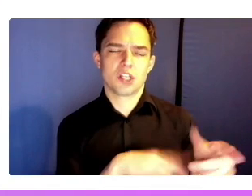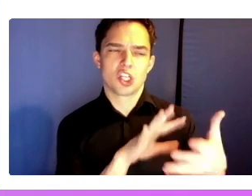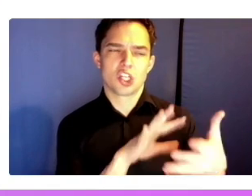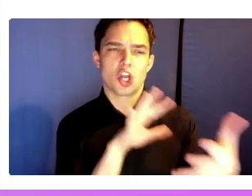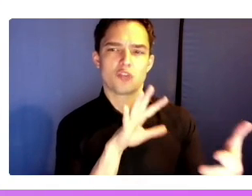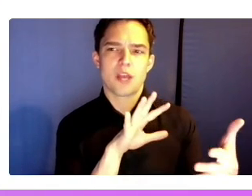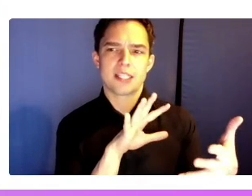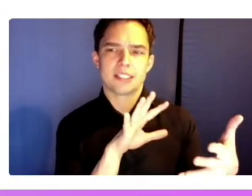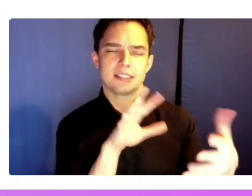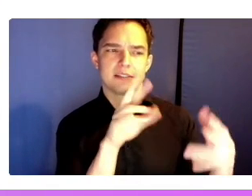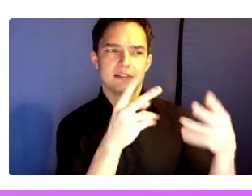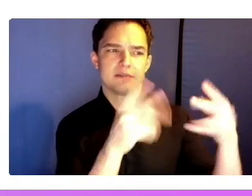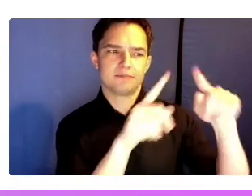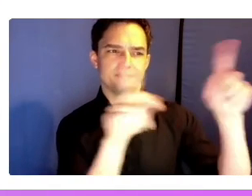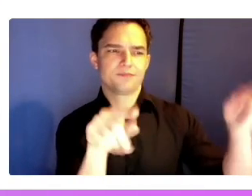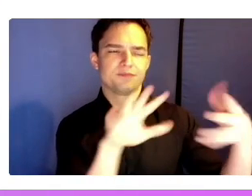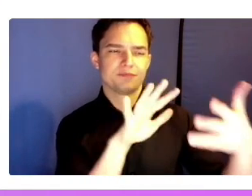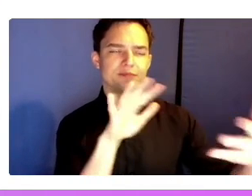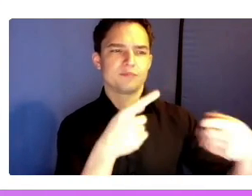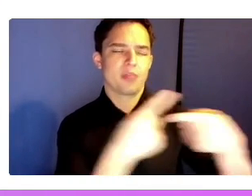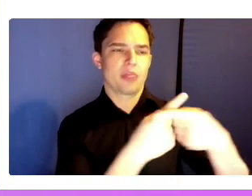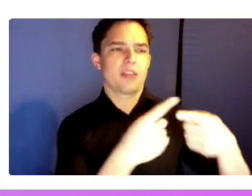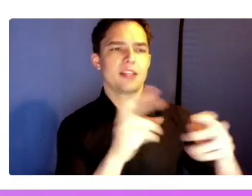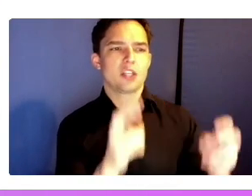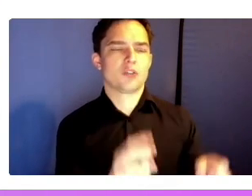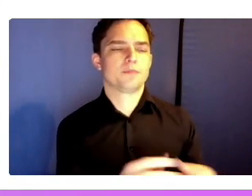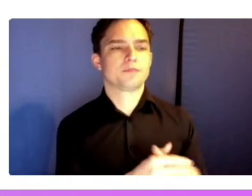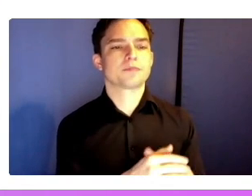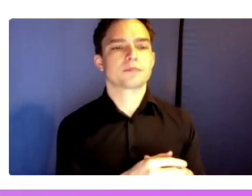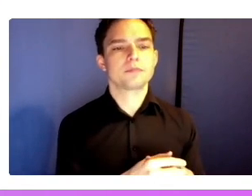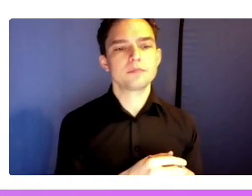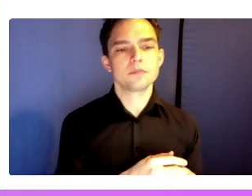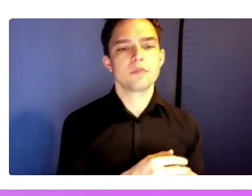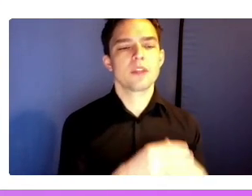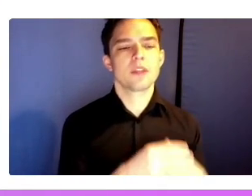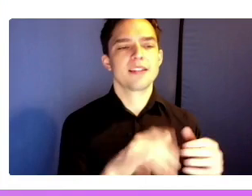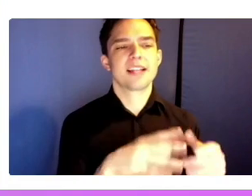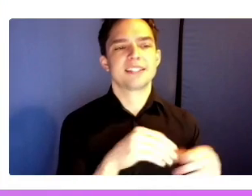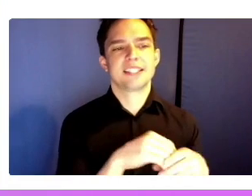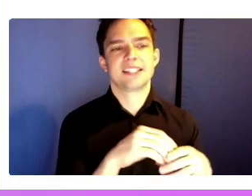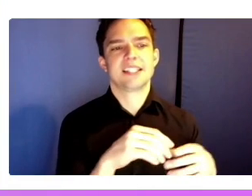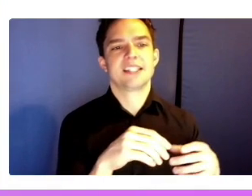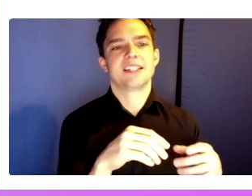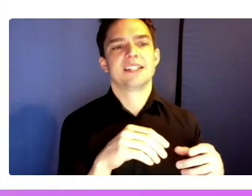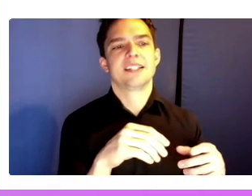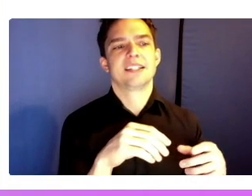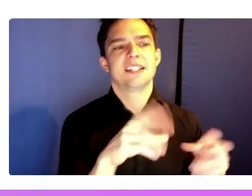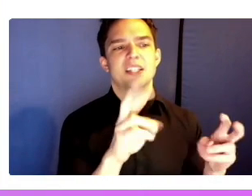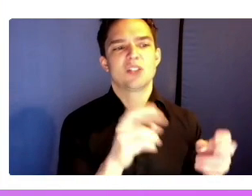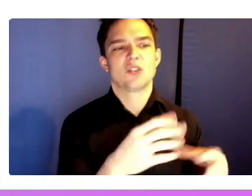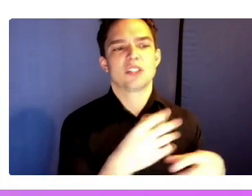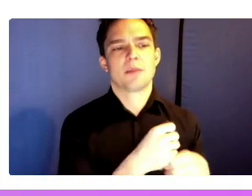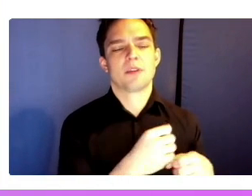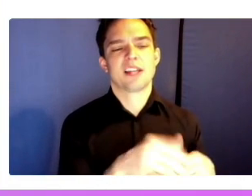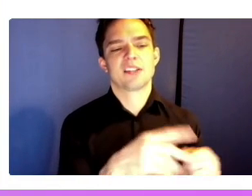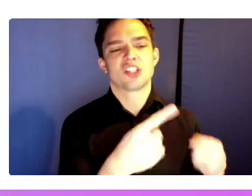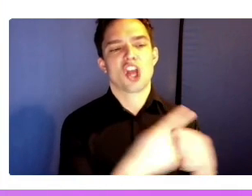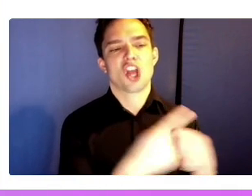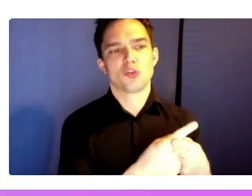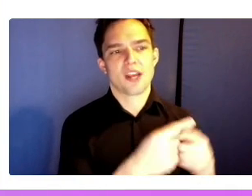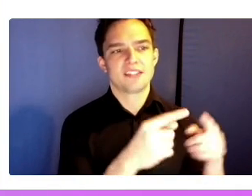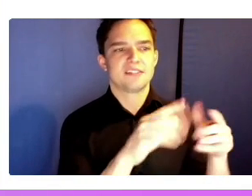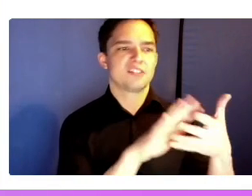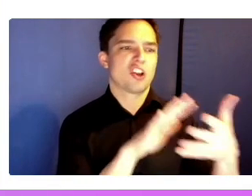issue or something. Usually that was in the issue summary. So we could just say, oh, that's a contrast.